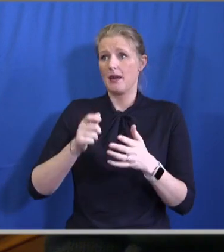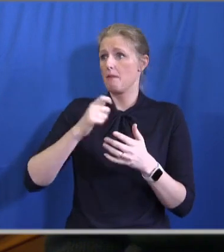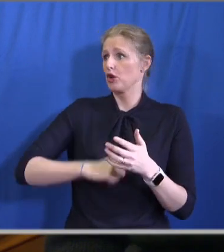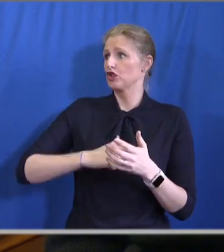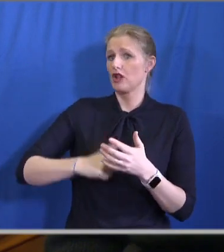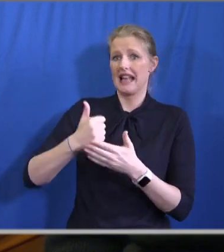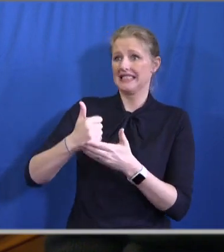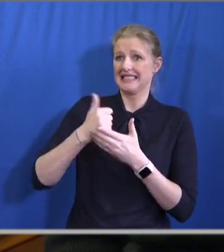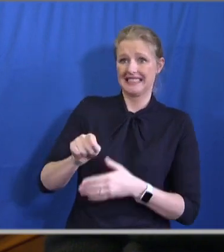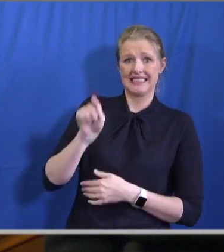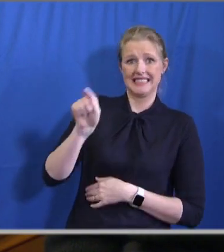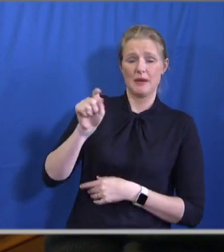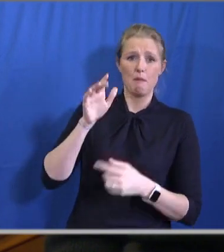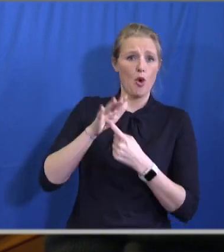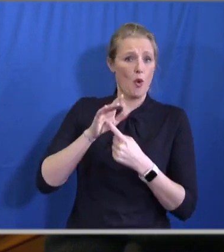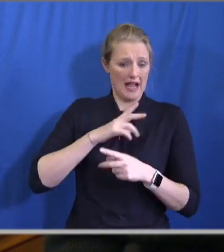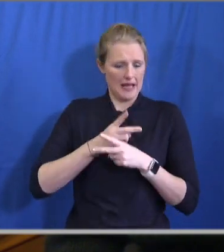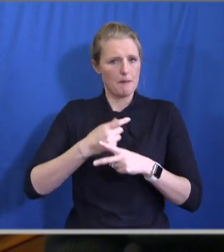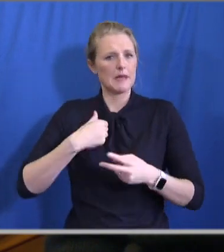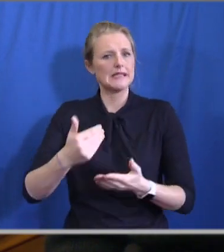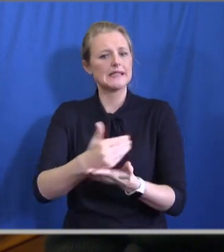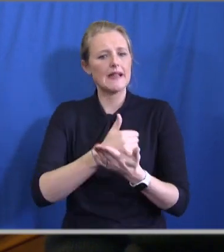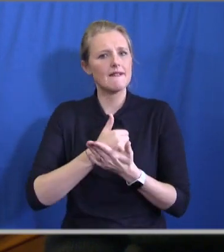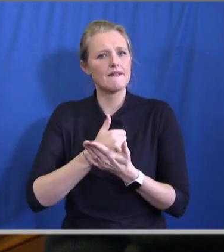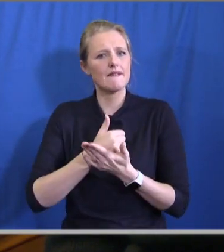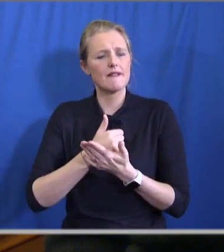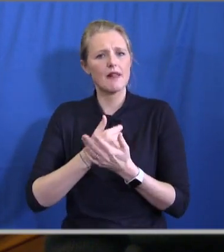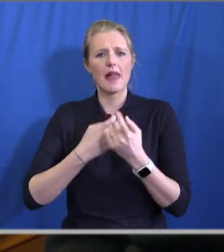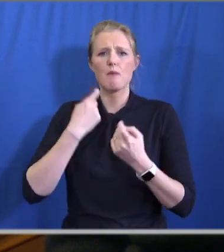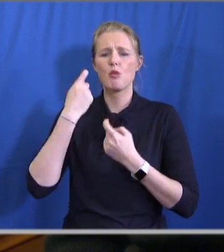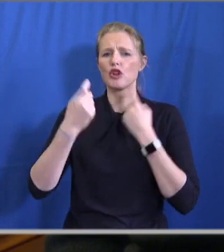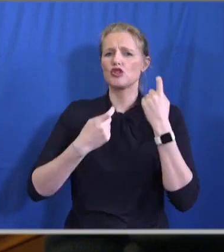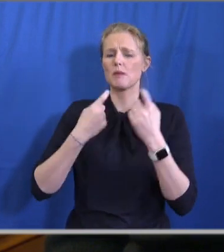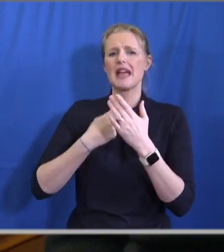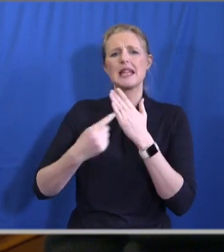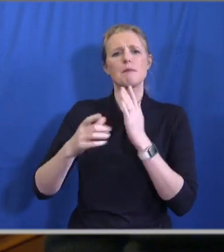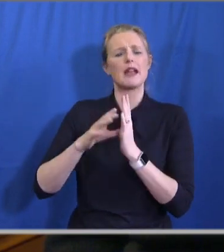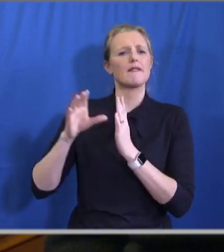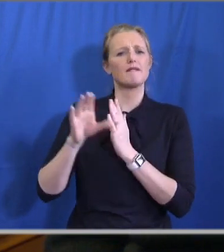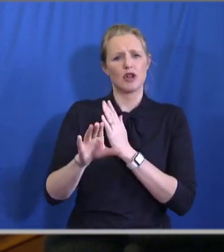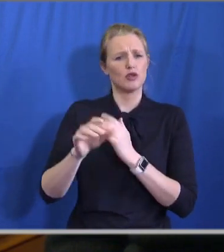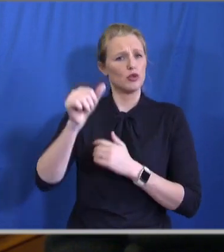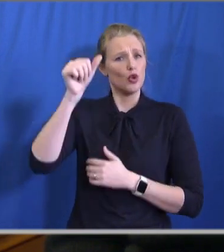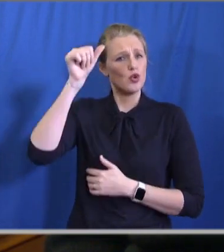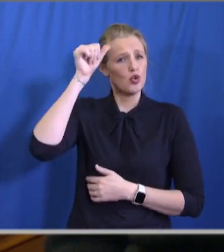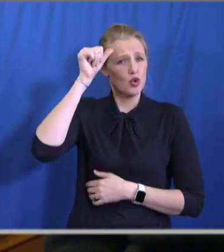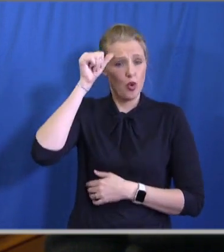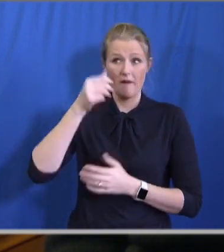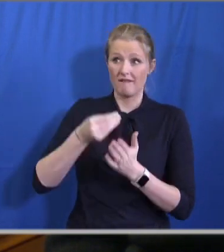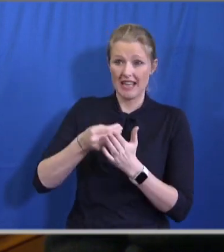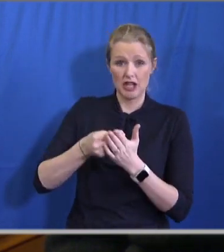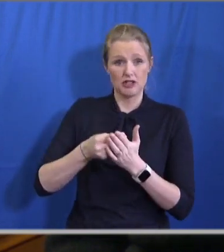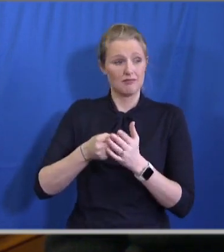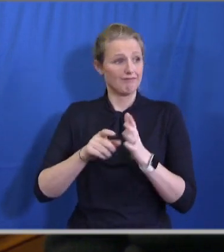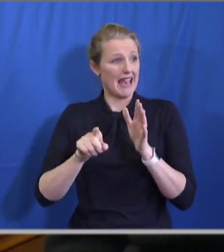me safe. And I'm just wondering where we're at with the Independent Living Fund. As you know, financially, legally,